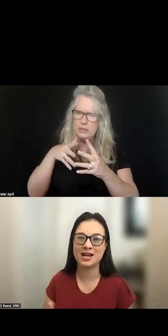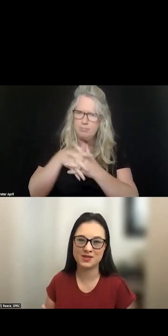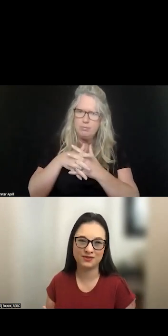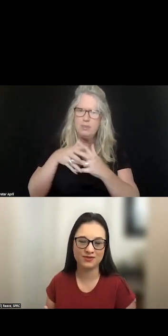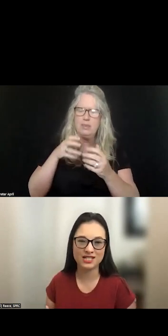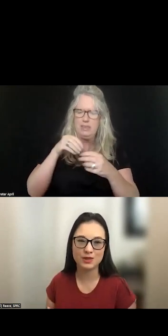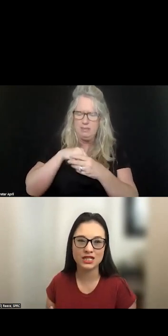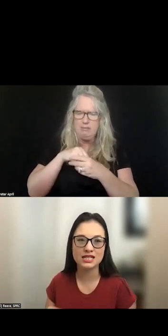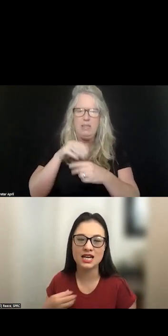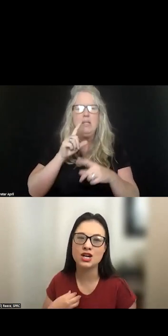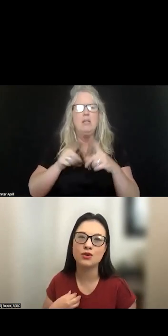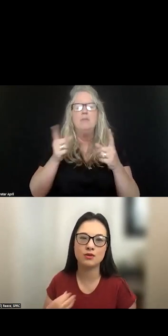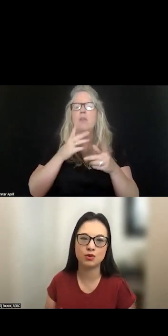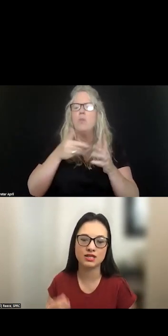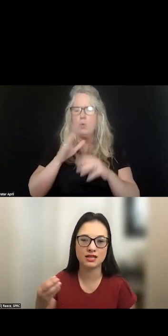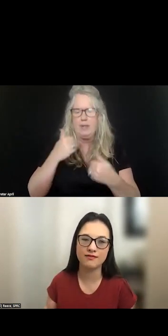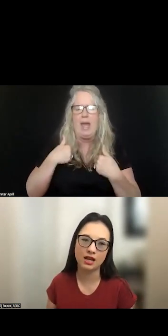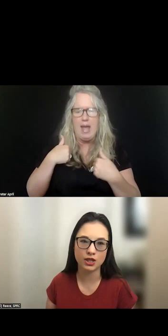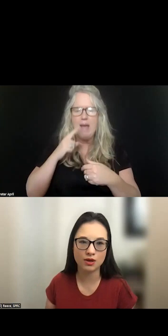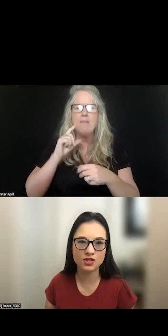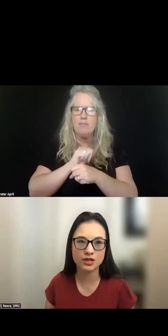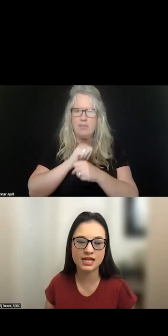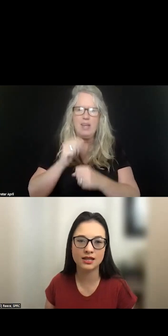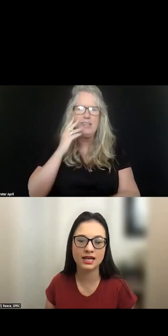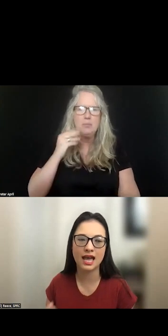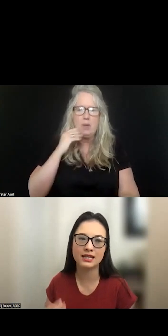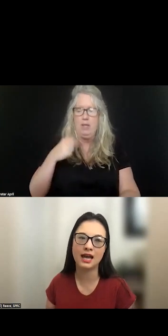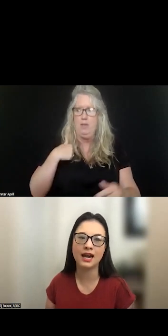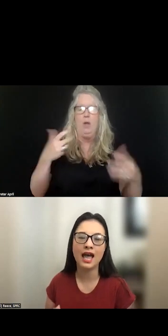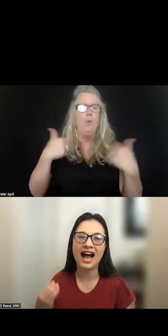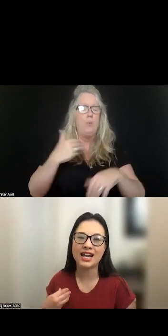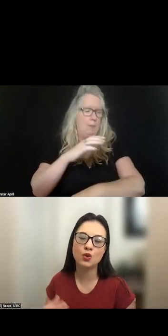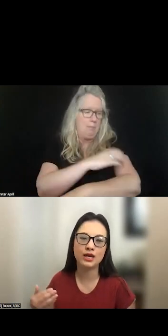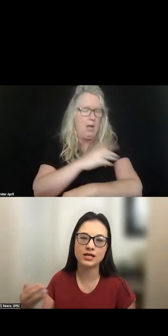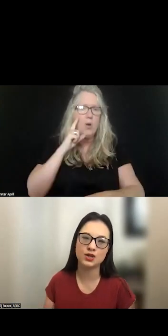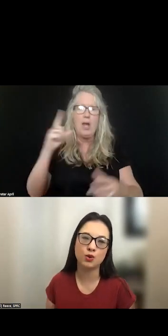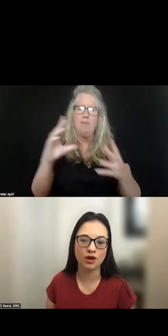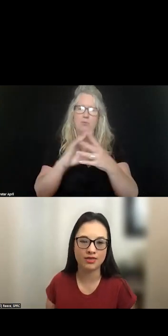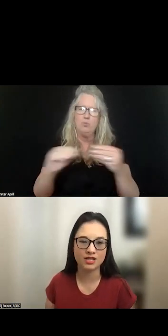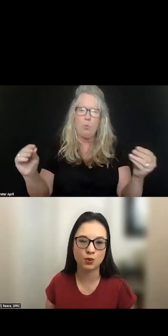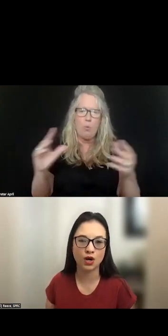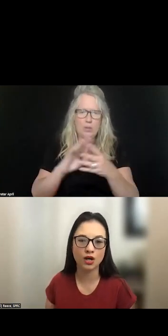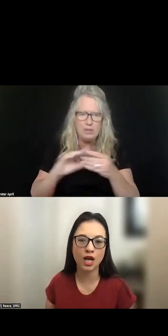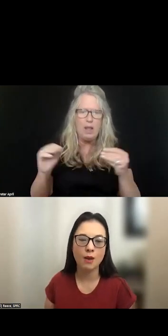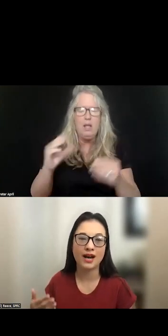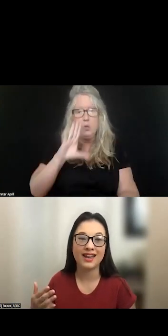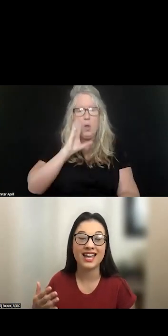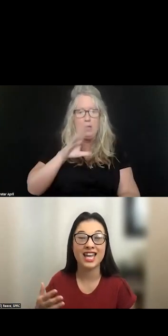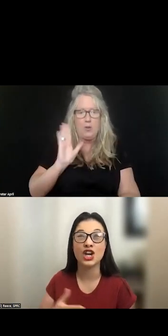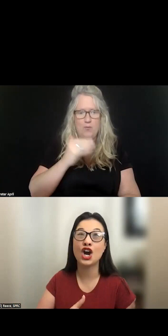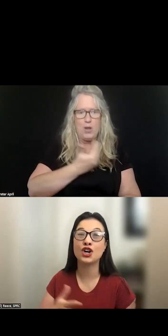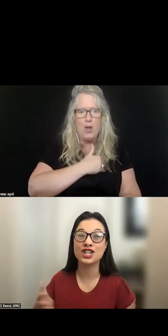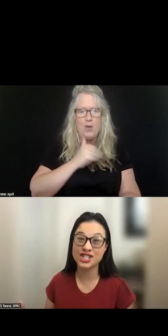many types of lived experience, I know the importance and the value of storytelling. And yet I know we can do more in this work